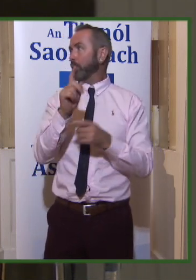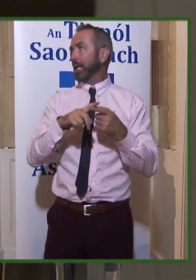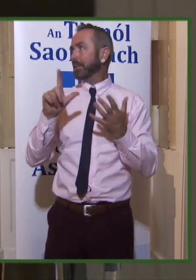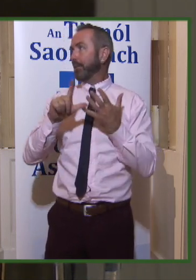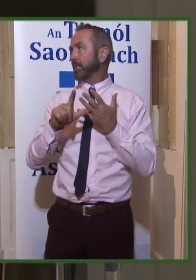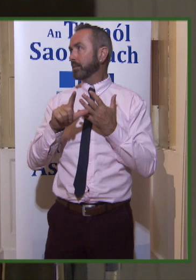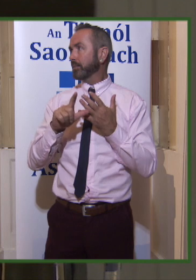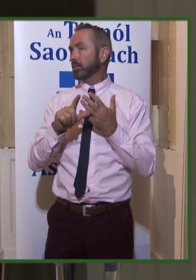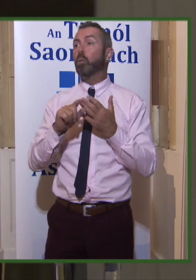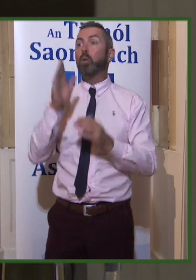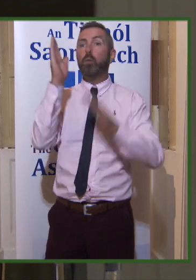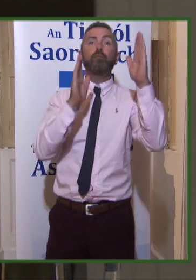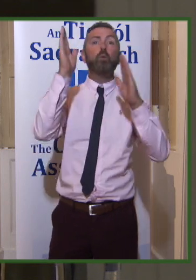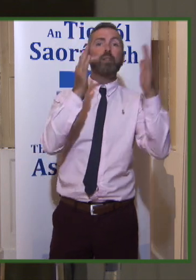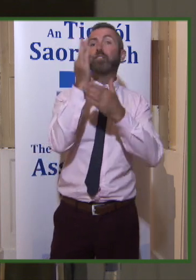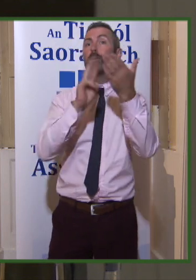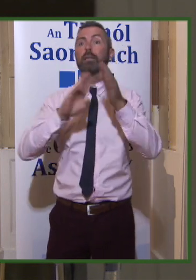Barry, and then 10 with John.